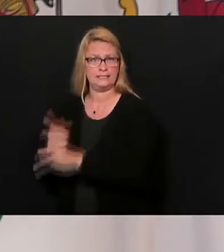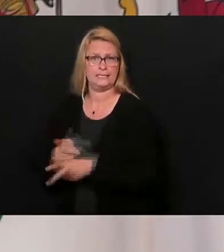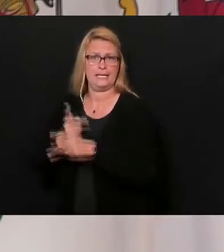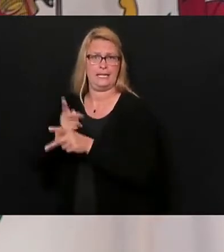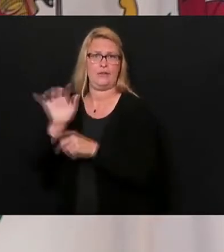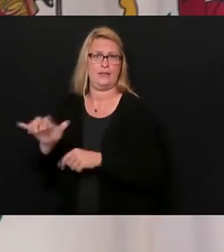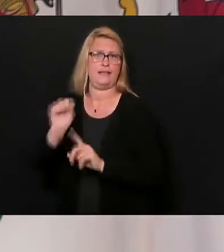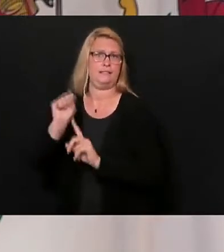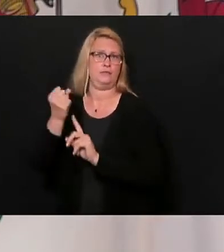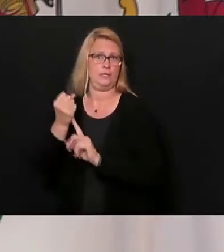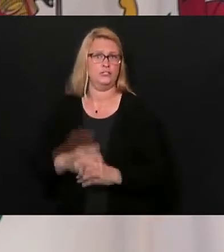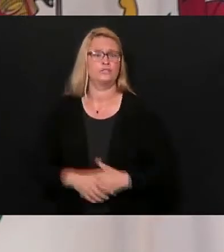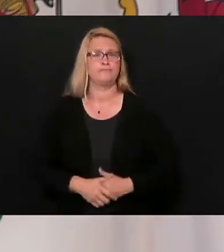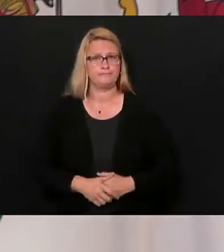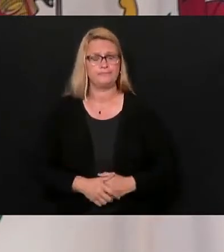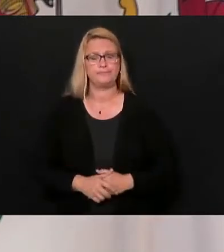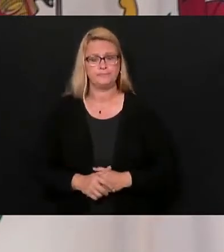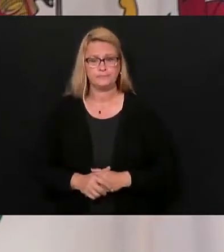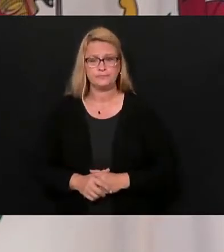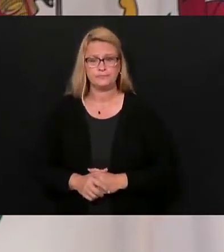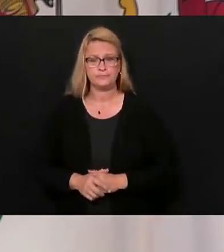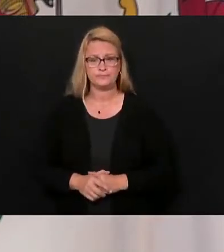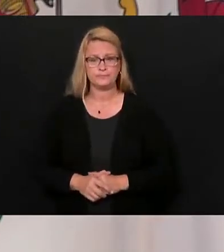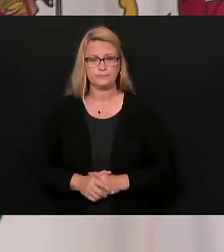and everything.